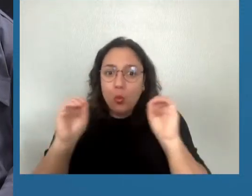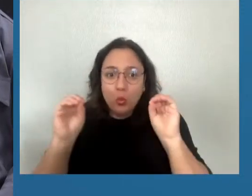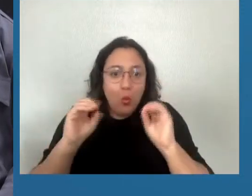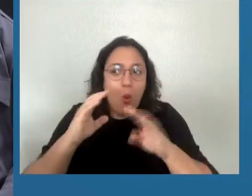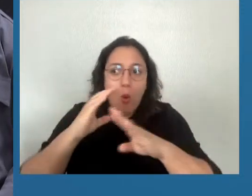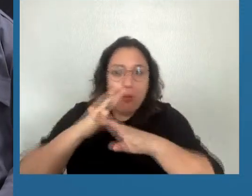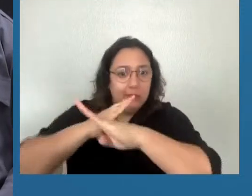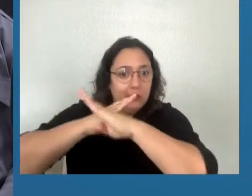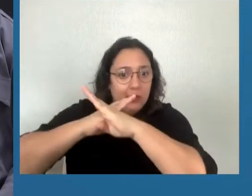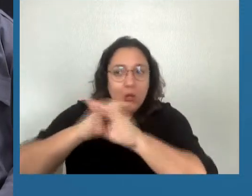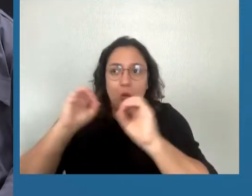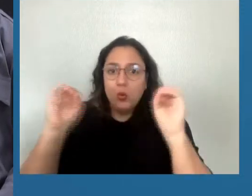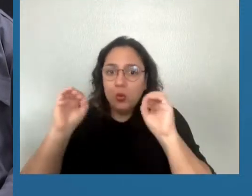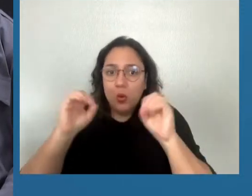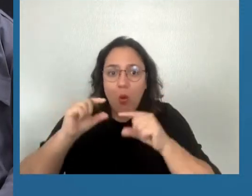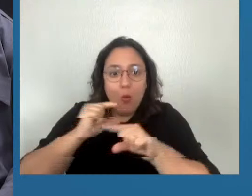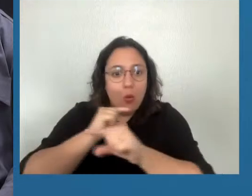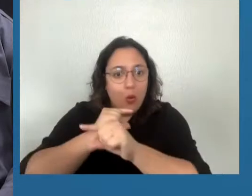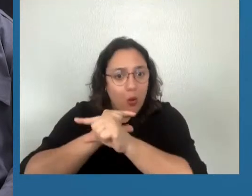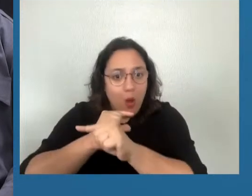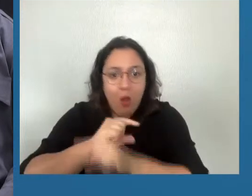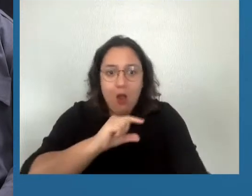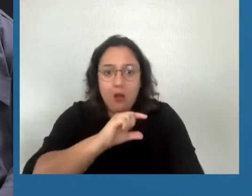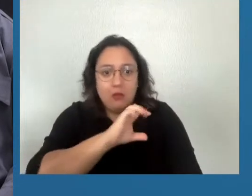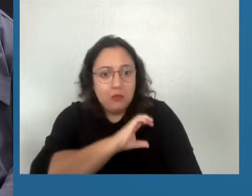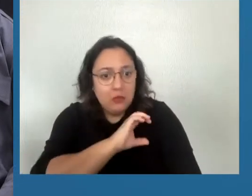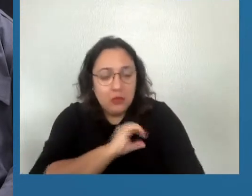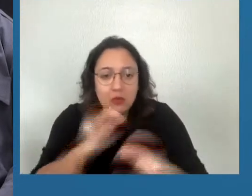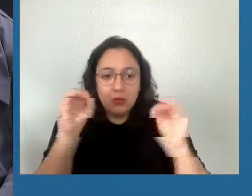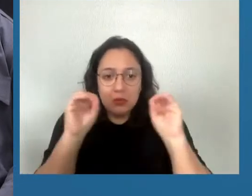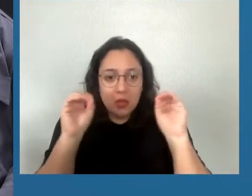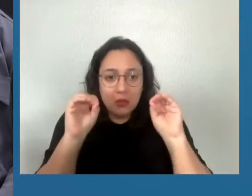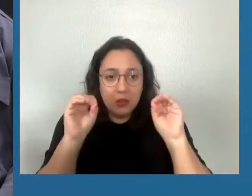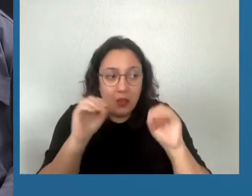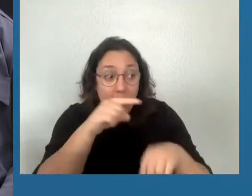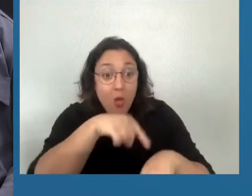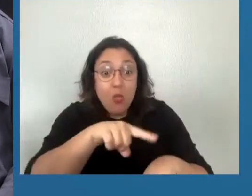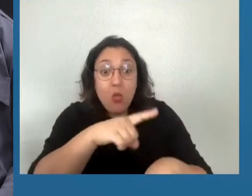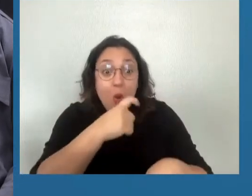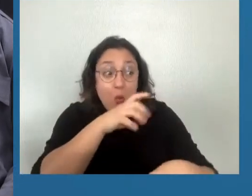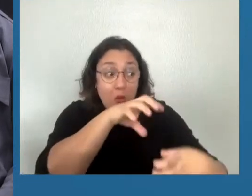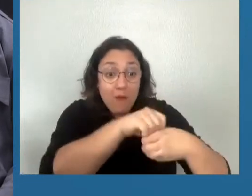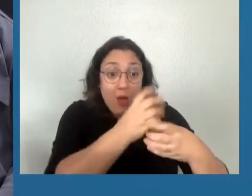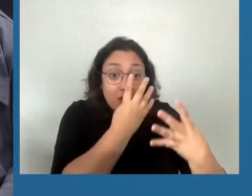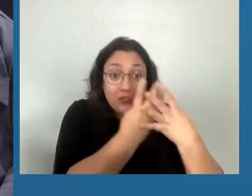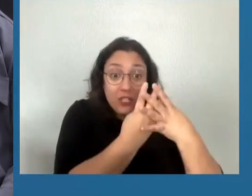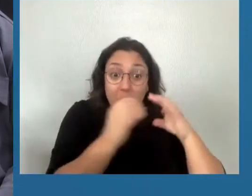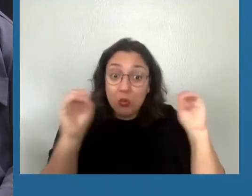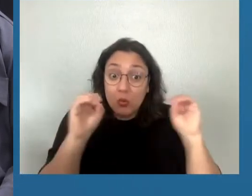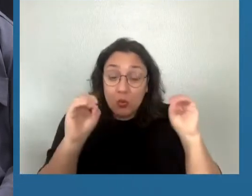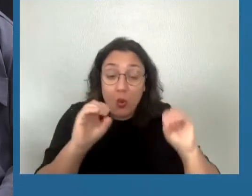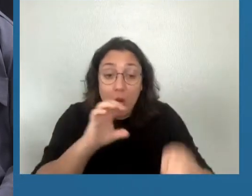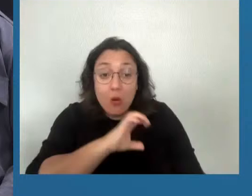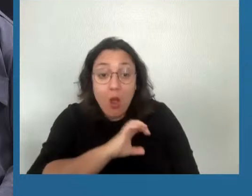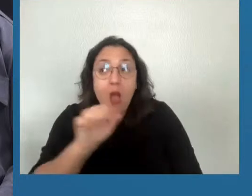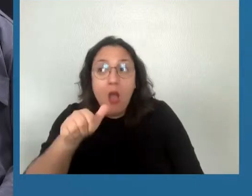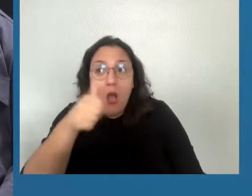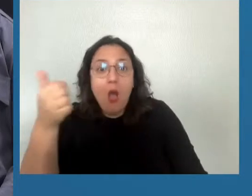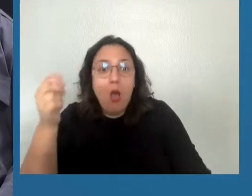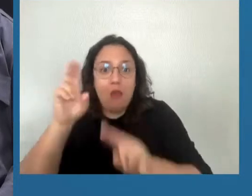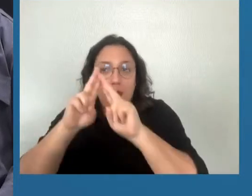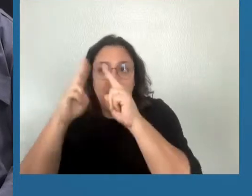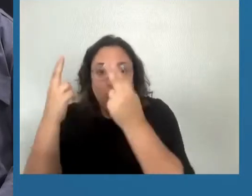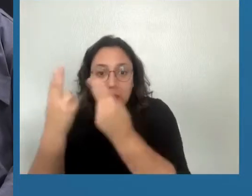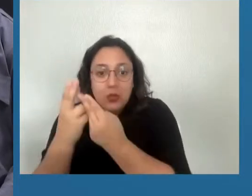Think about that. The incarcerated population was left unguarded. There were people from other unions, people who